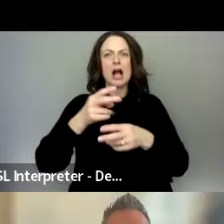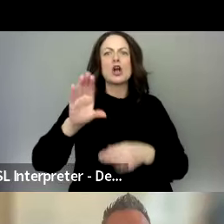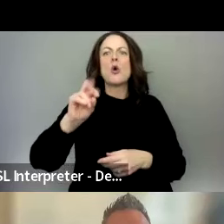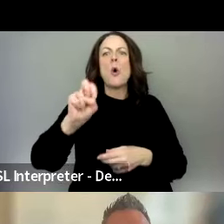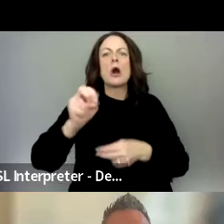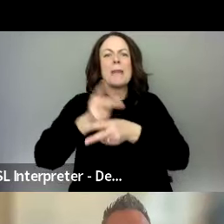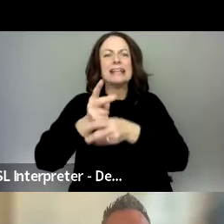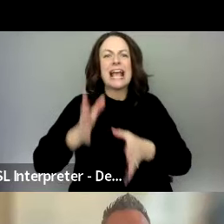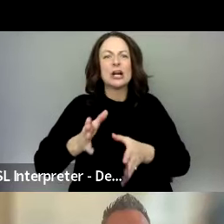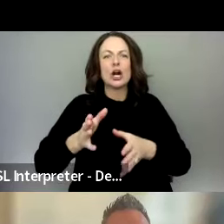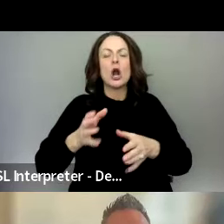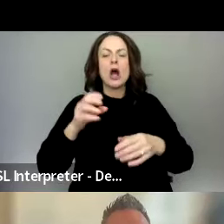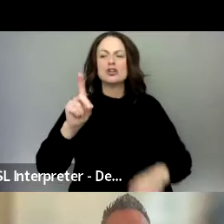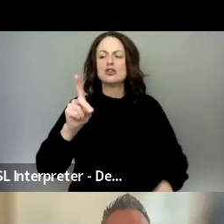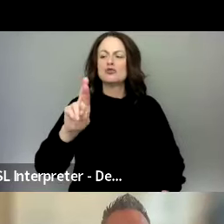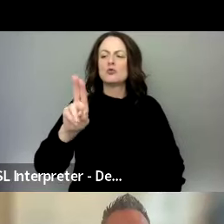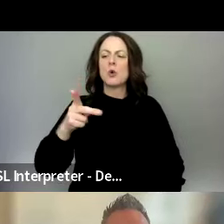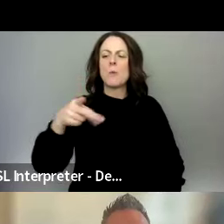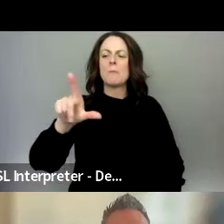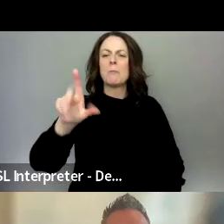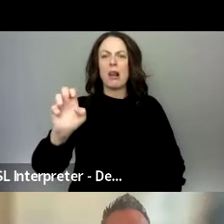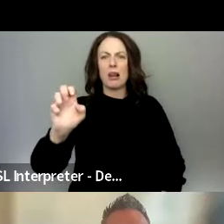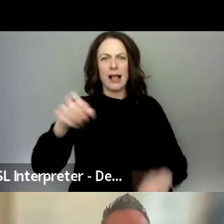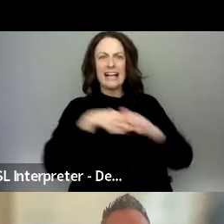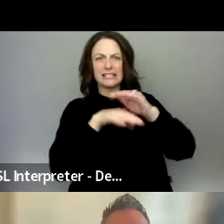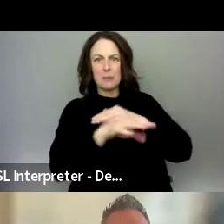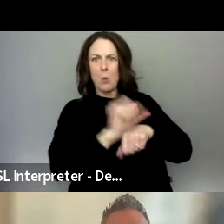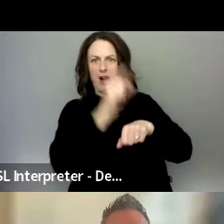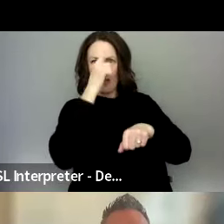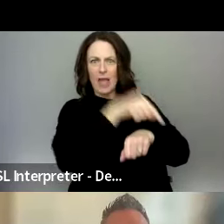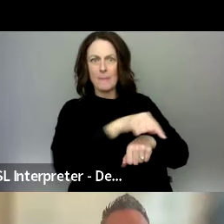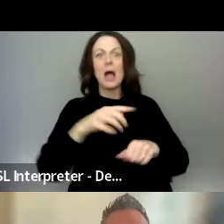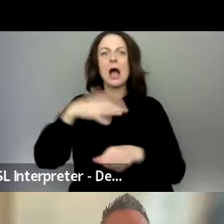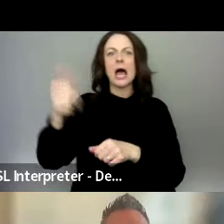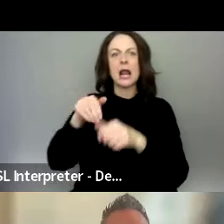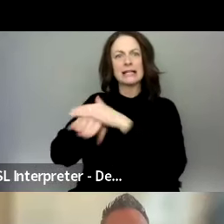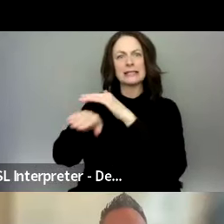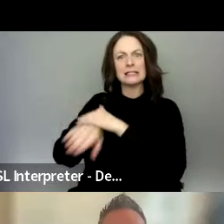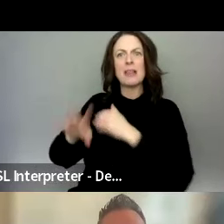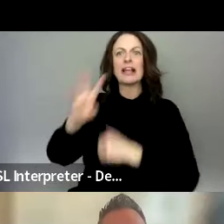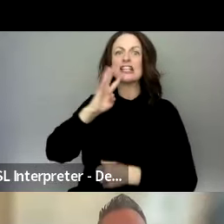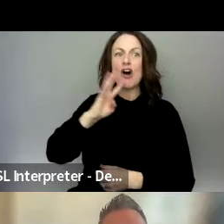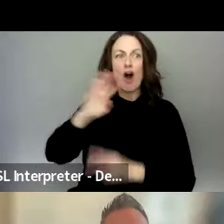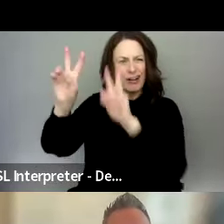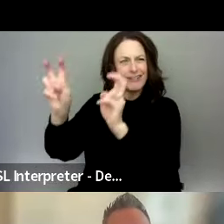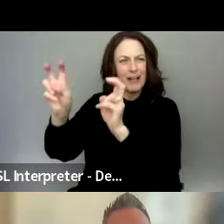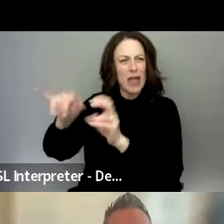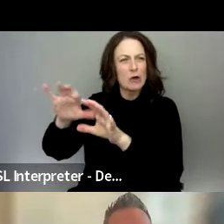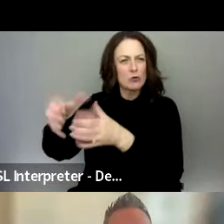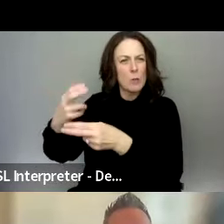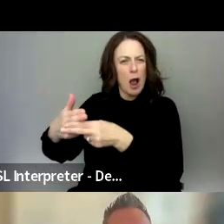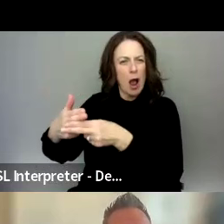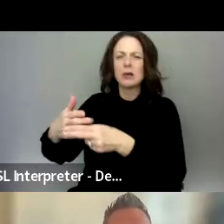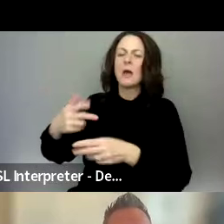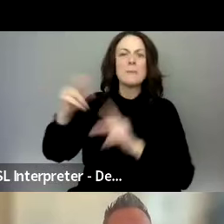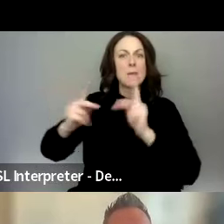on accessibility for Drupal, and I do some accessibility work for a group called Accessibility Talks, where we have folks come on